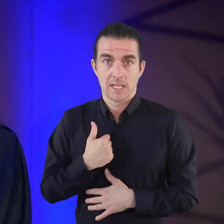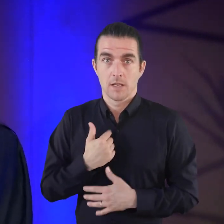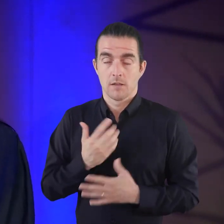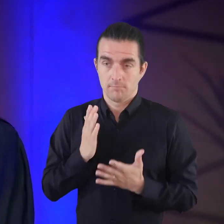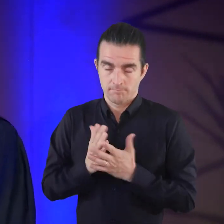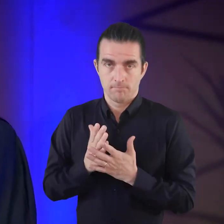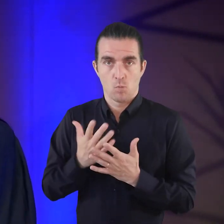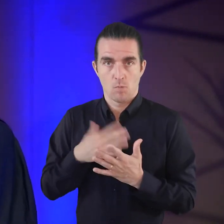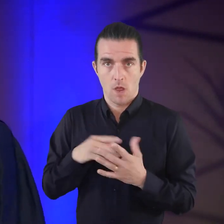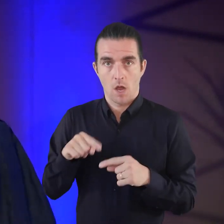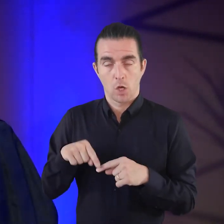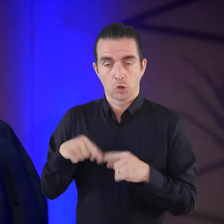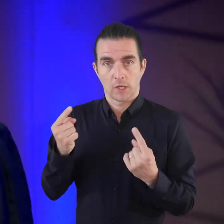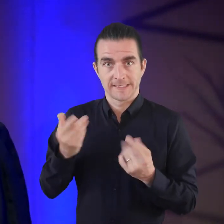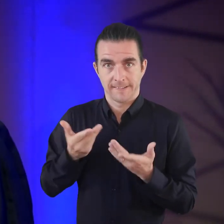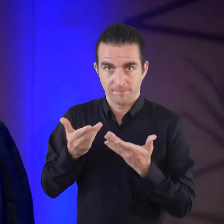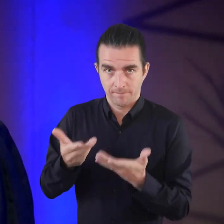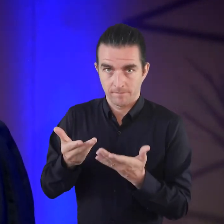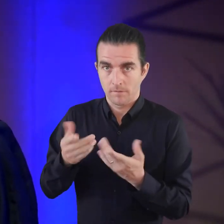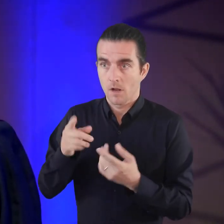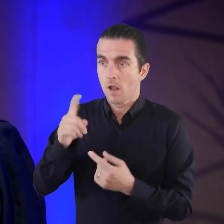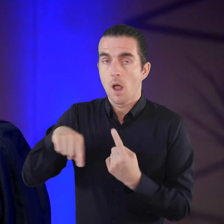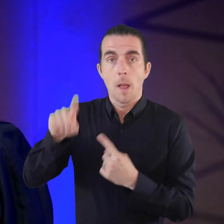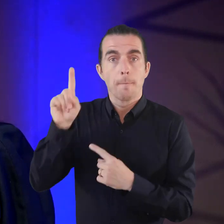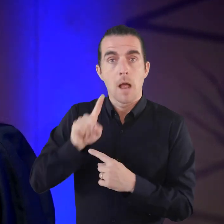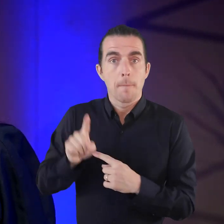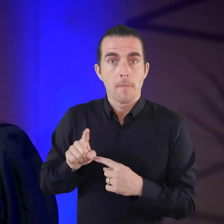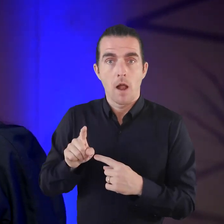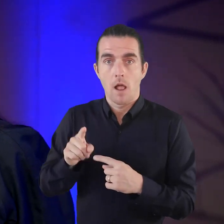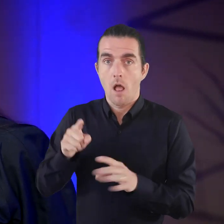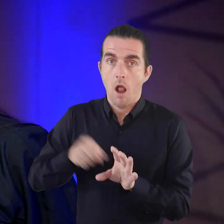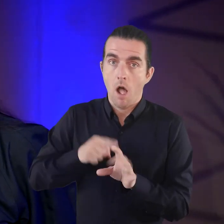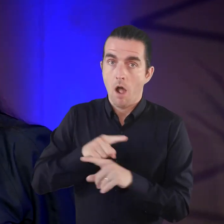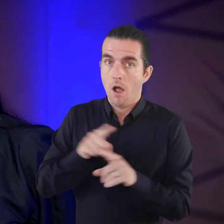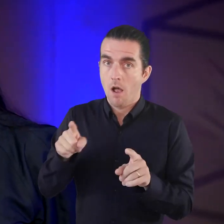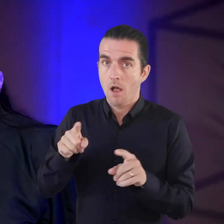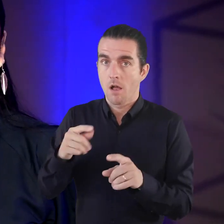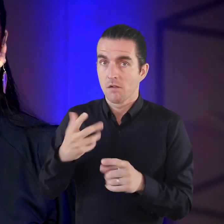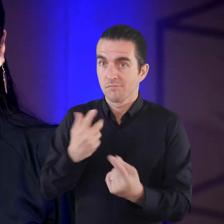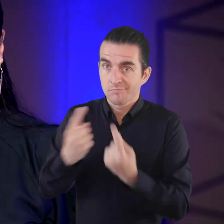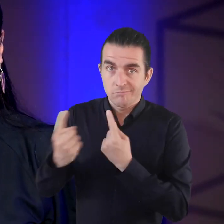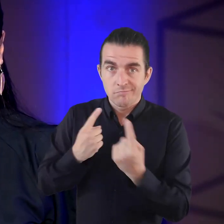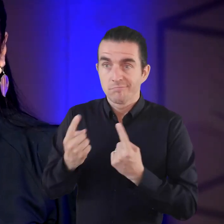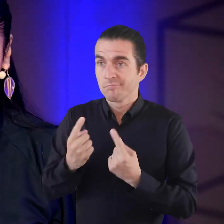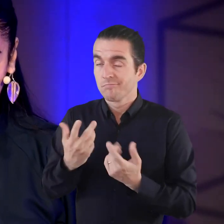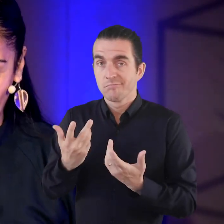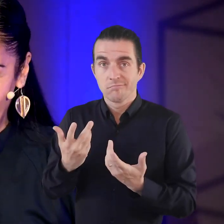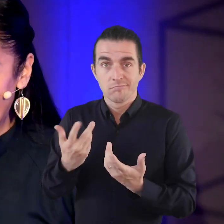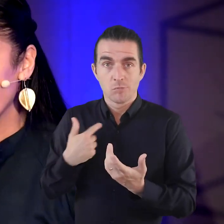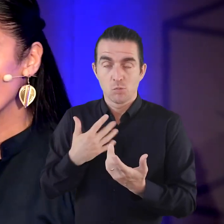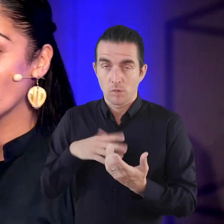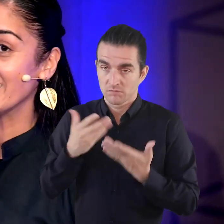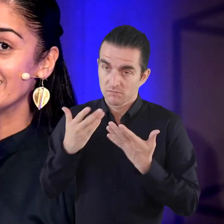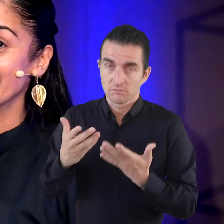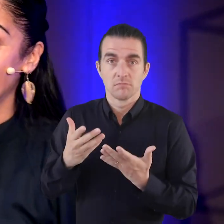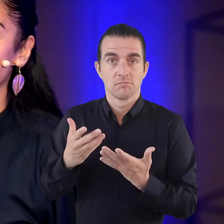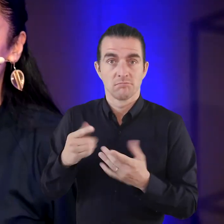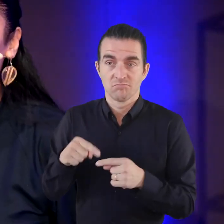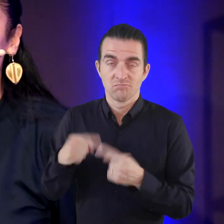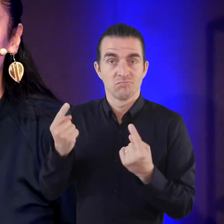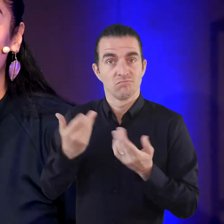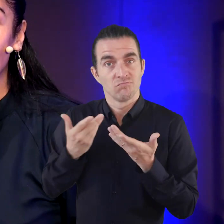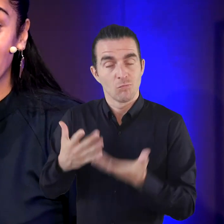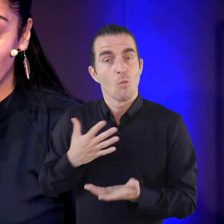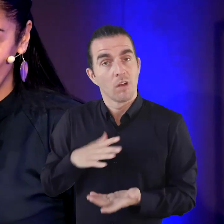streets. And young people here reached out to each other with us. In the United